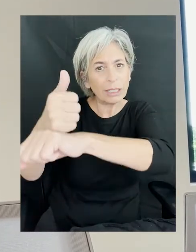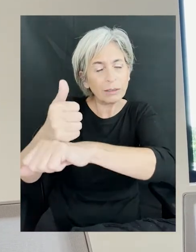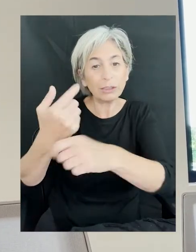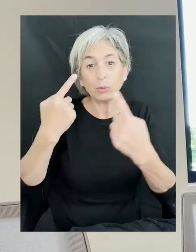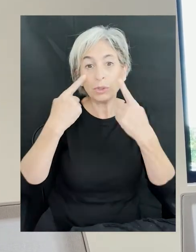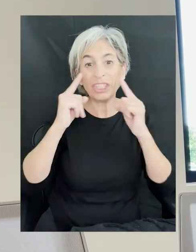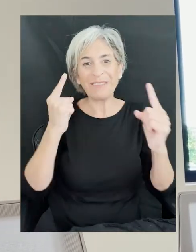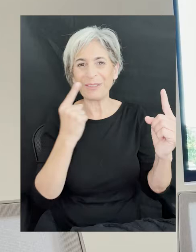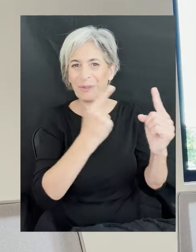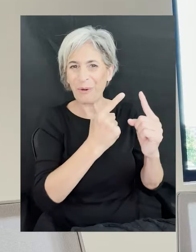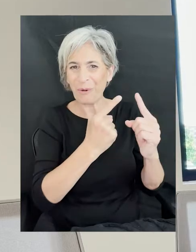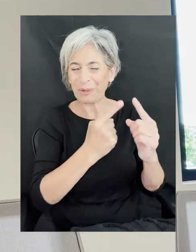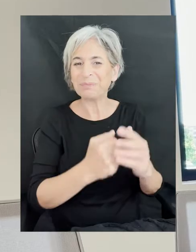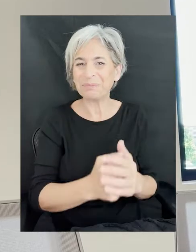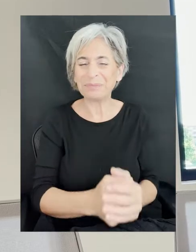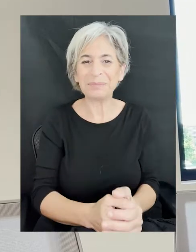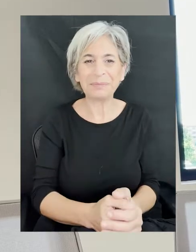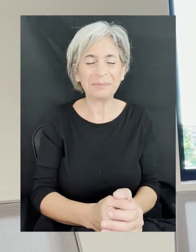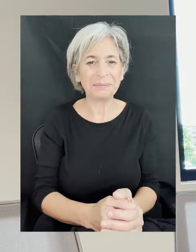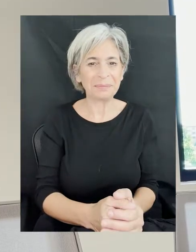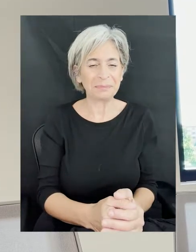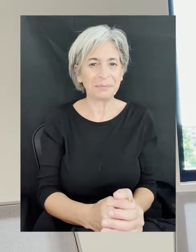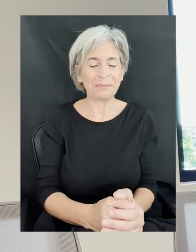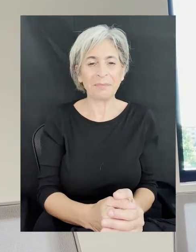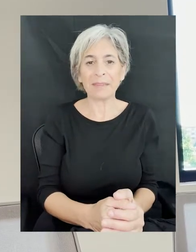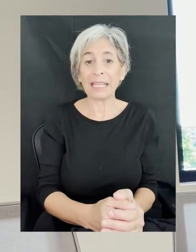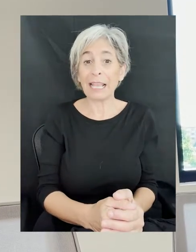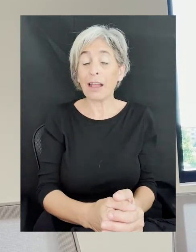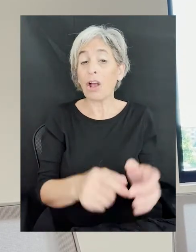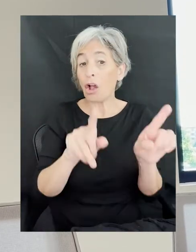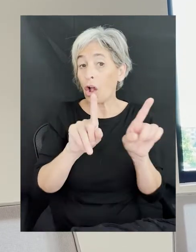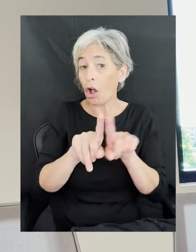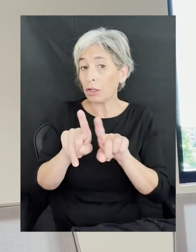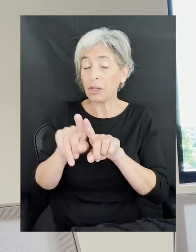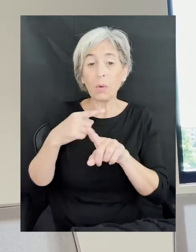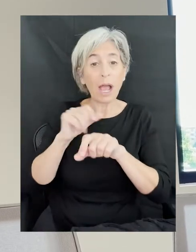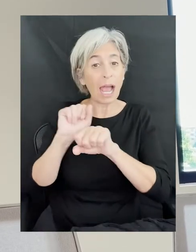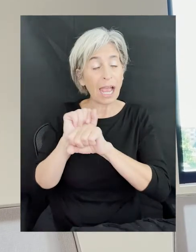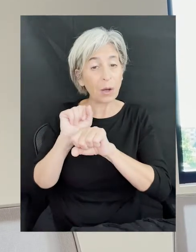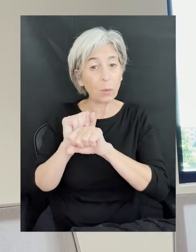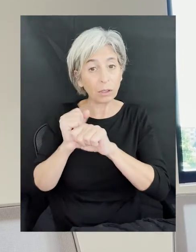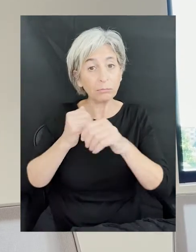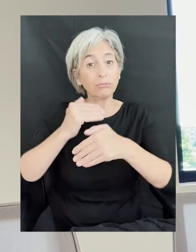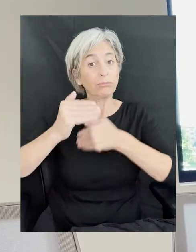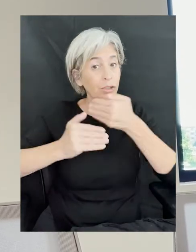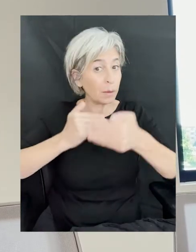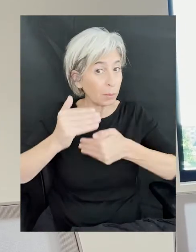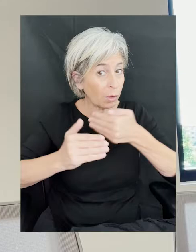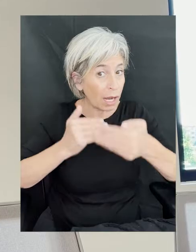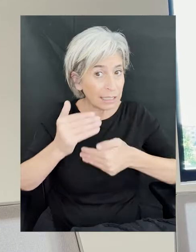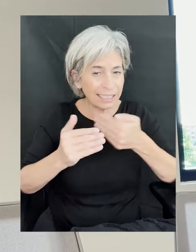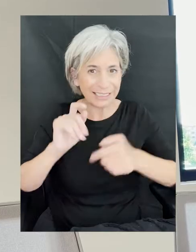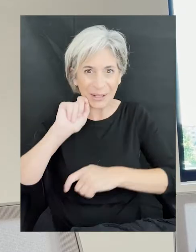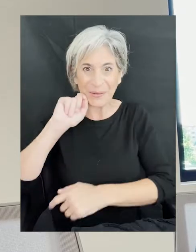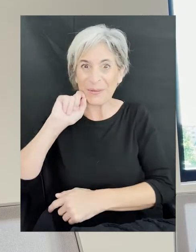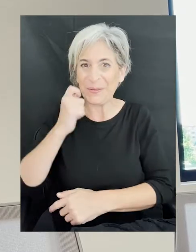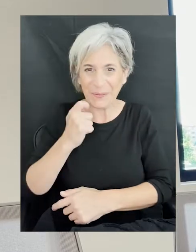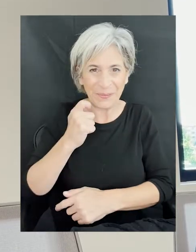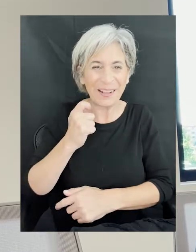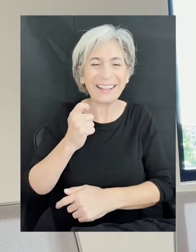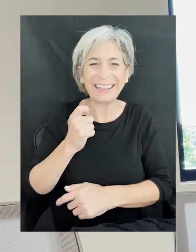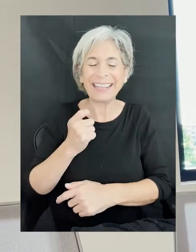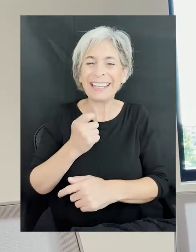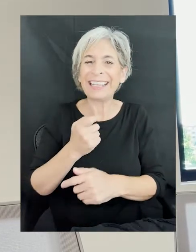goals to enhance our place. And then I work through the whole process. It's very cool. You